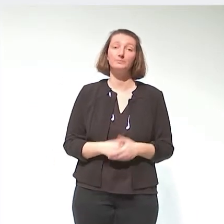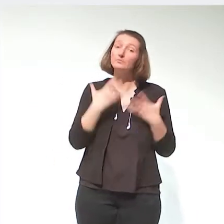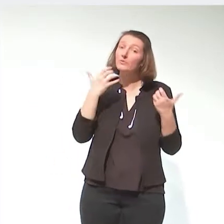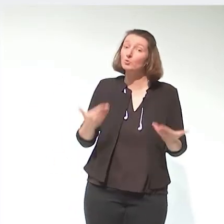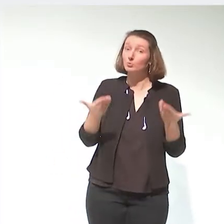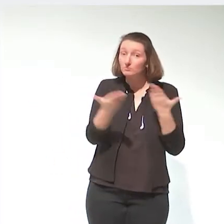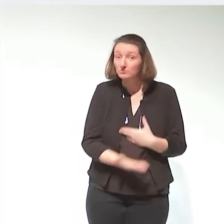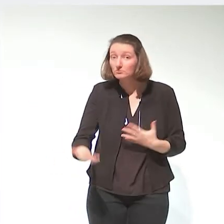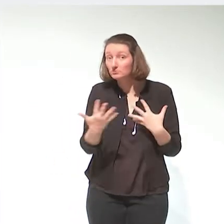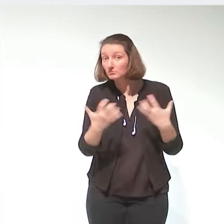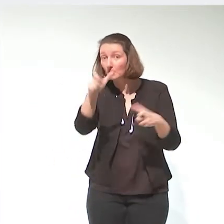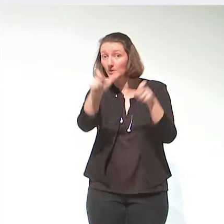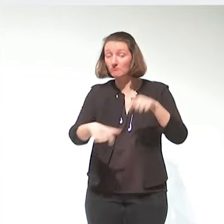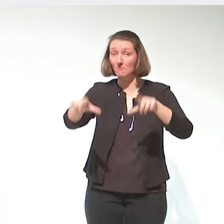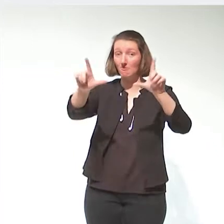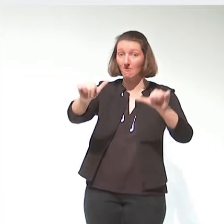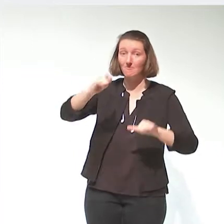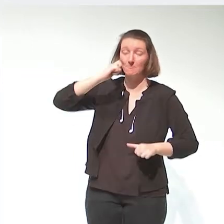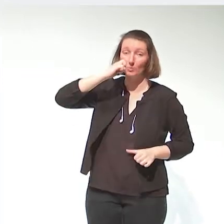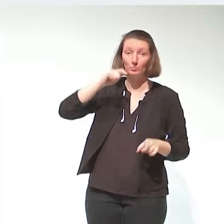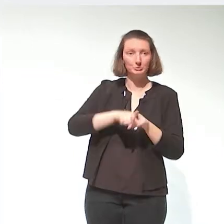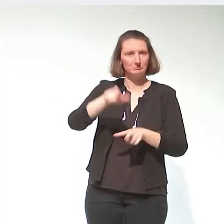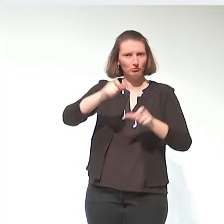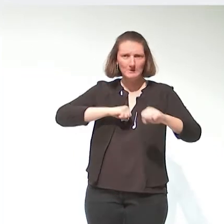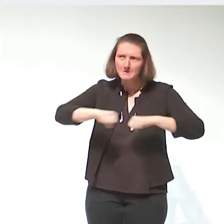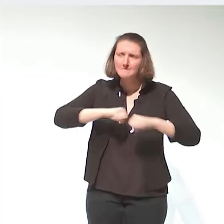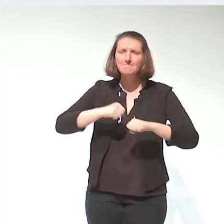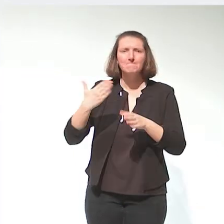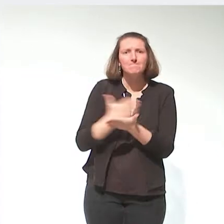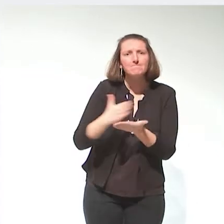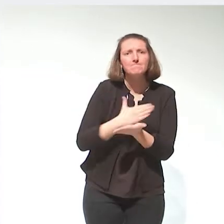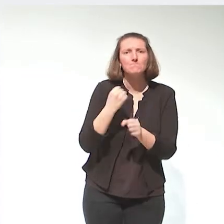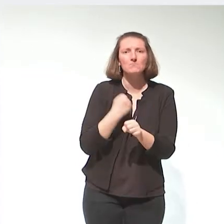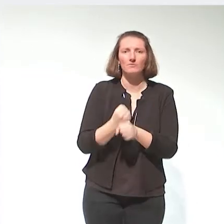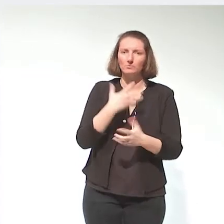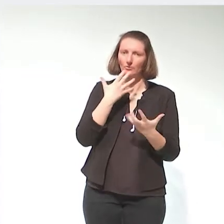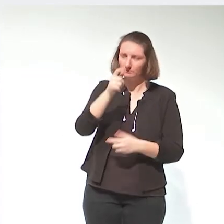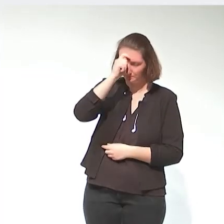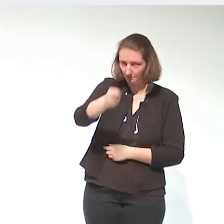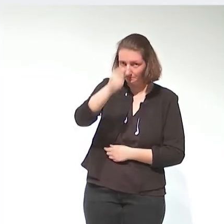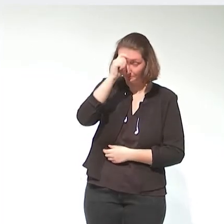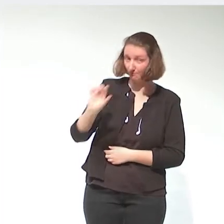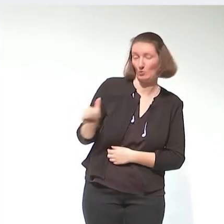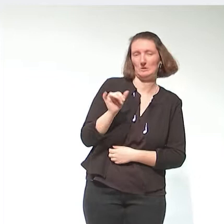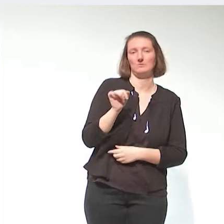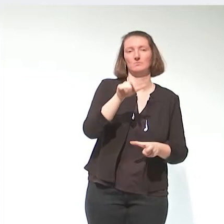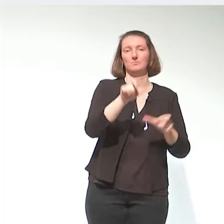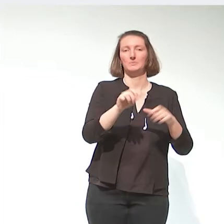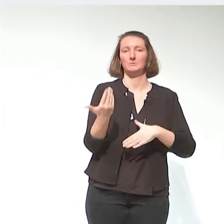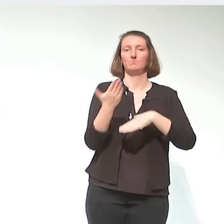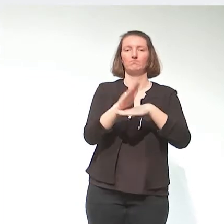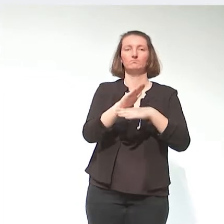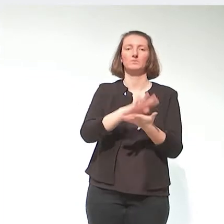our work. I would like to congratulate you all the panel members, everybody who are all hands on deck to